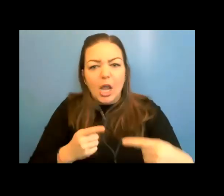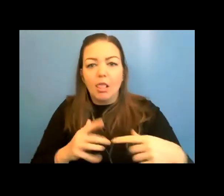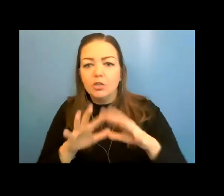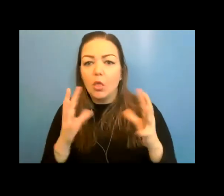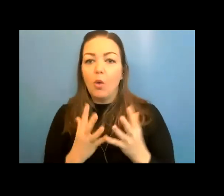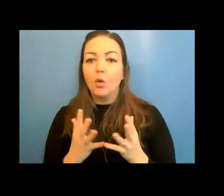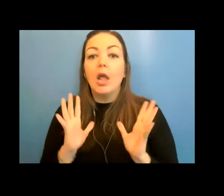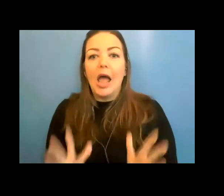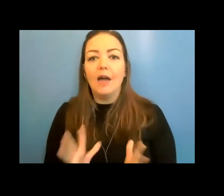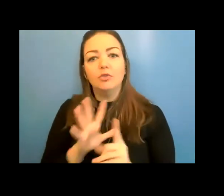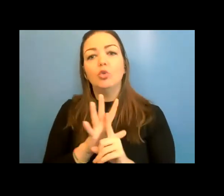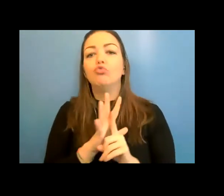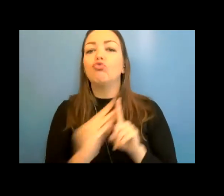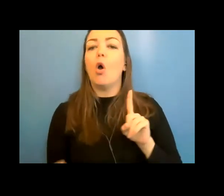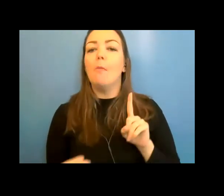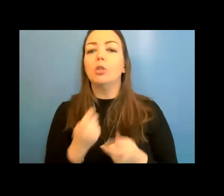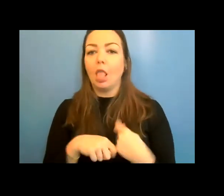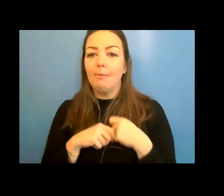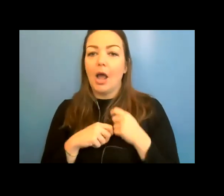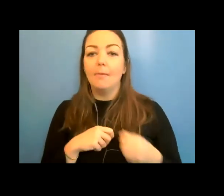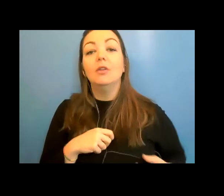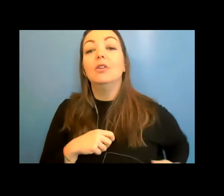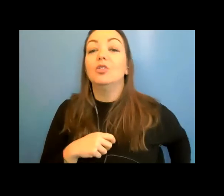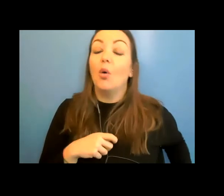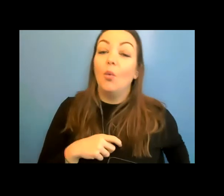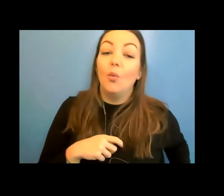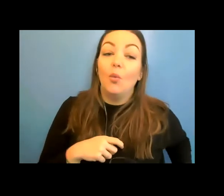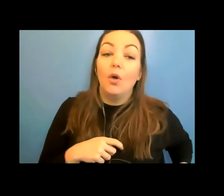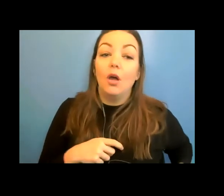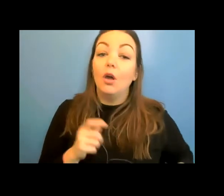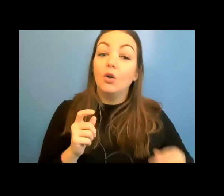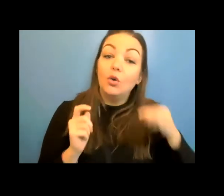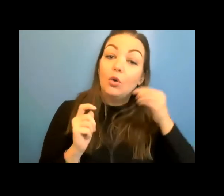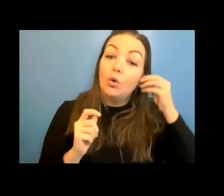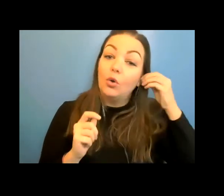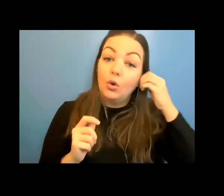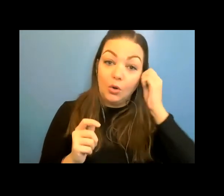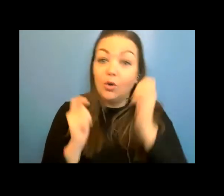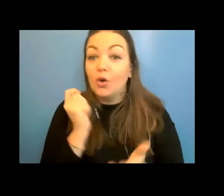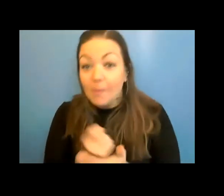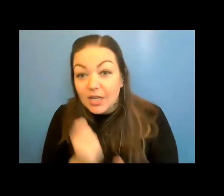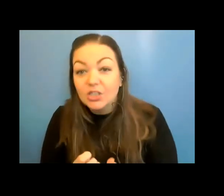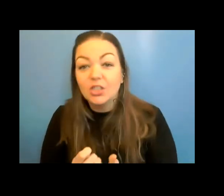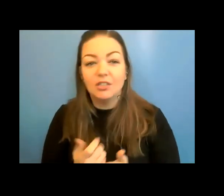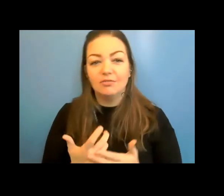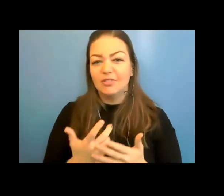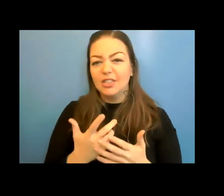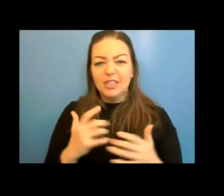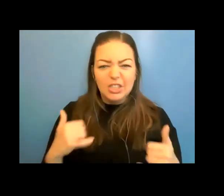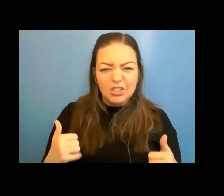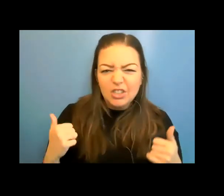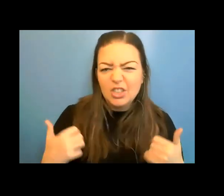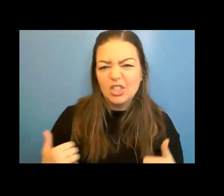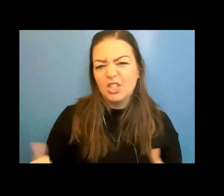that has to be in the way that the work is commissioned, the way artists are supported and included and championed, and the way our board operates.